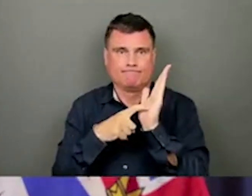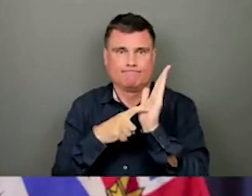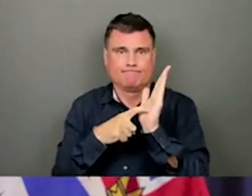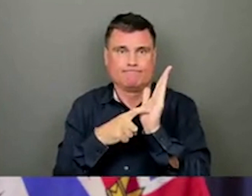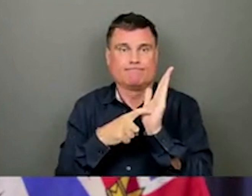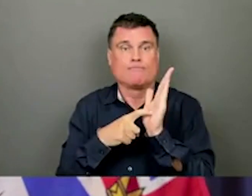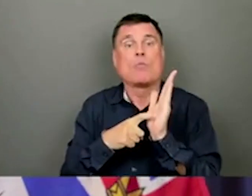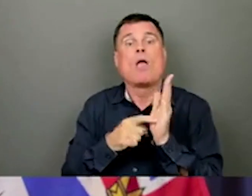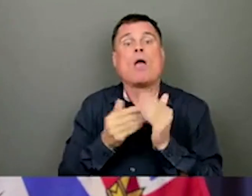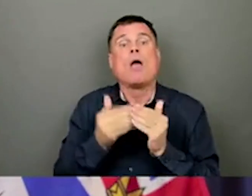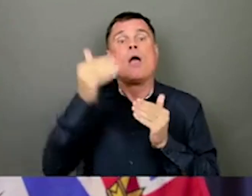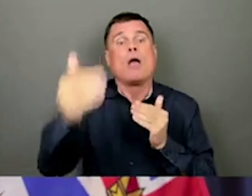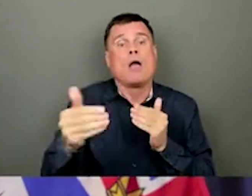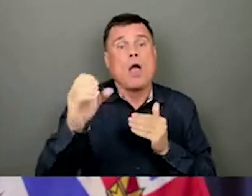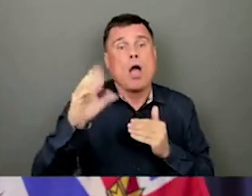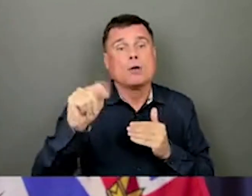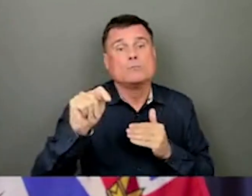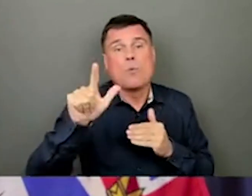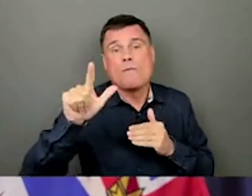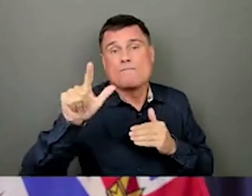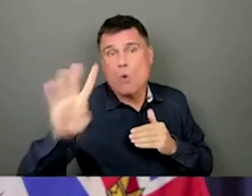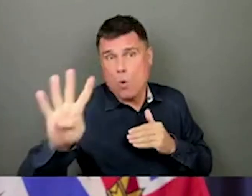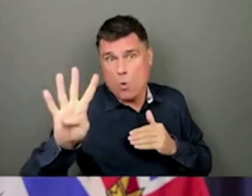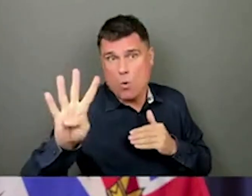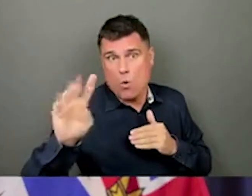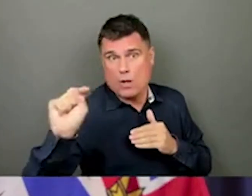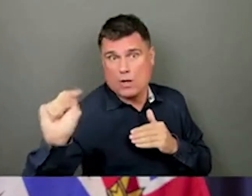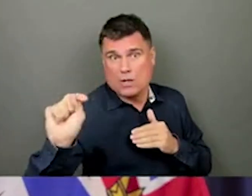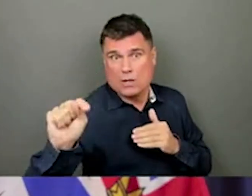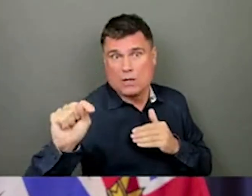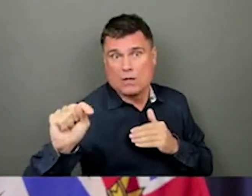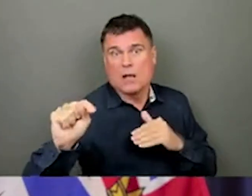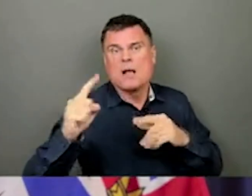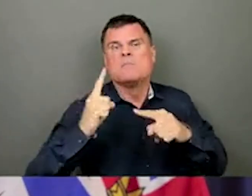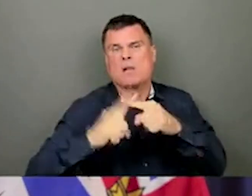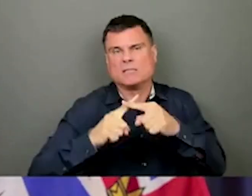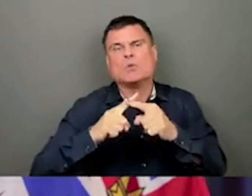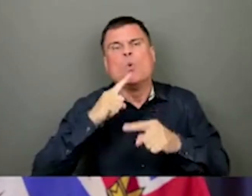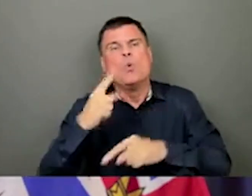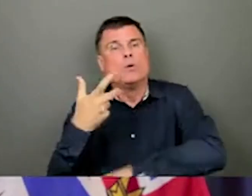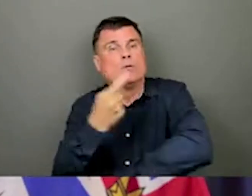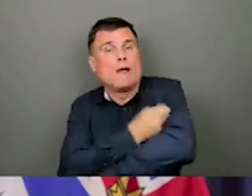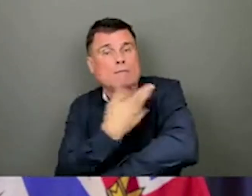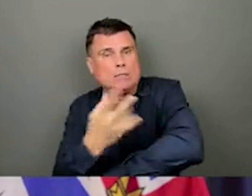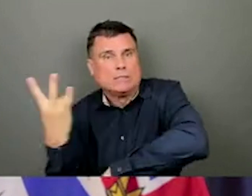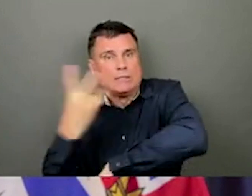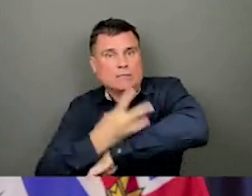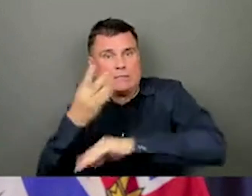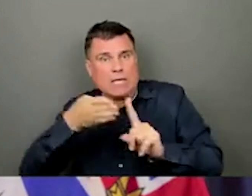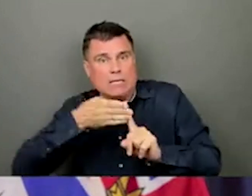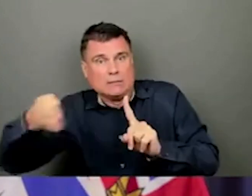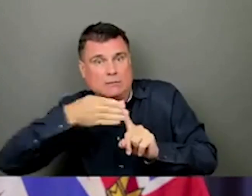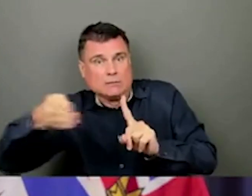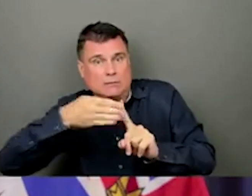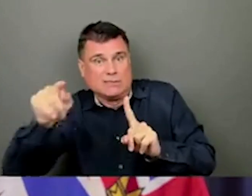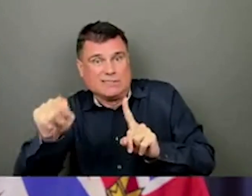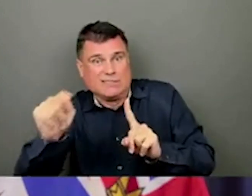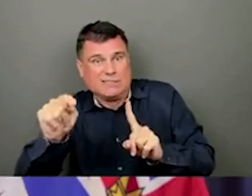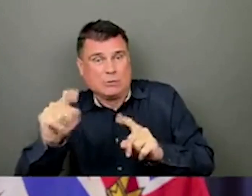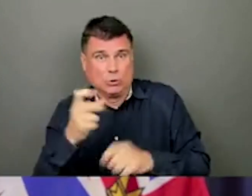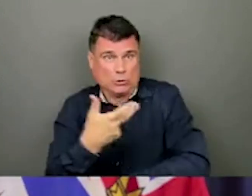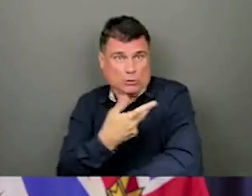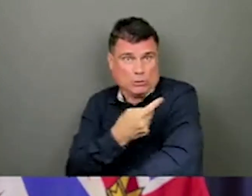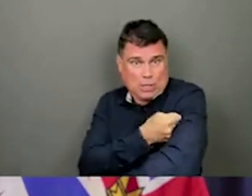October 24th, plus 7 days to ensure that the vaccines, the second vaccine for those who have not yet had